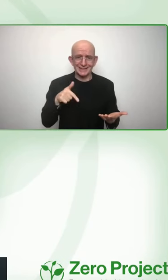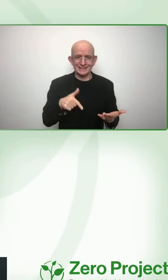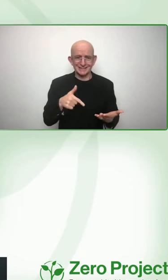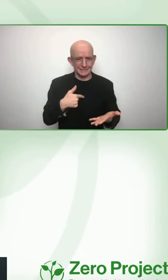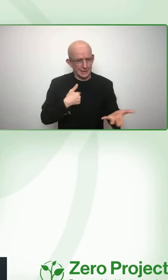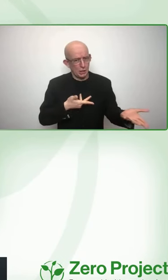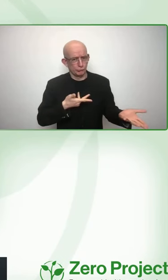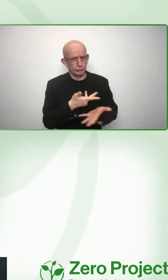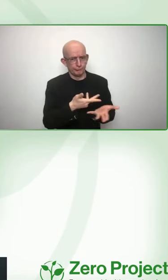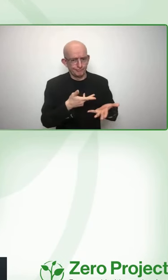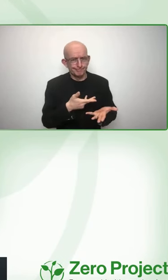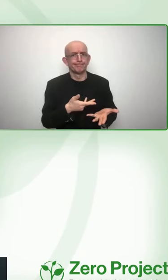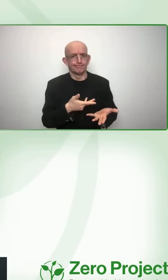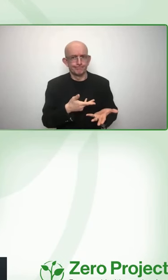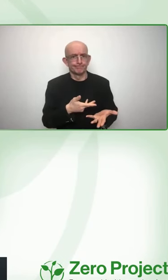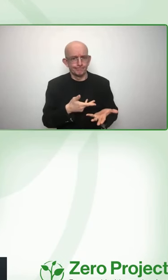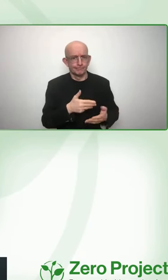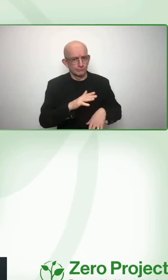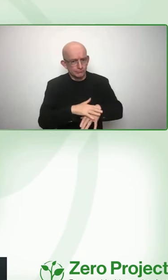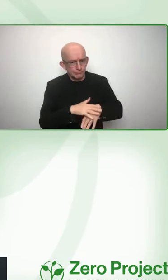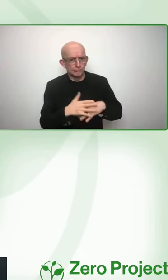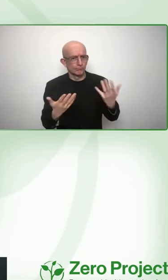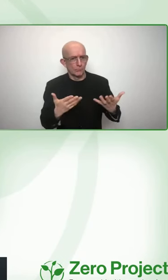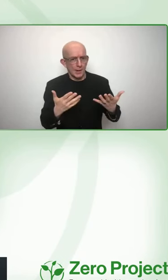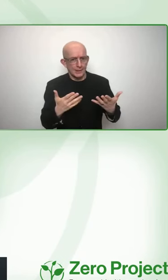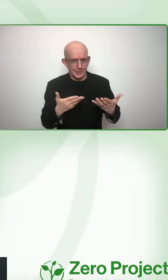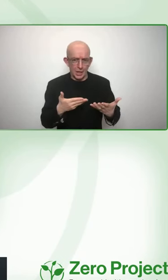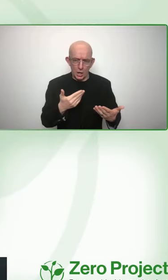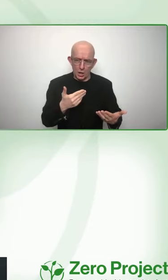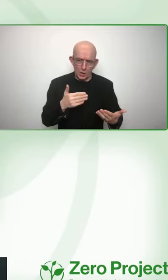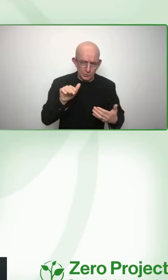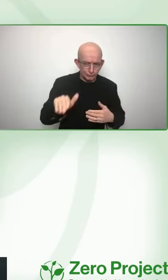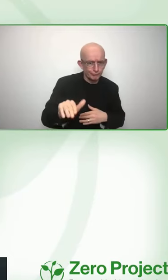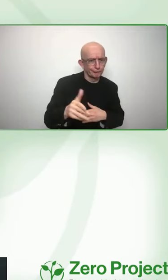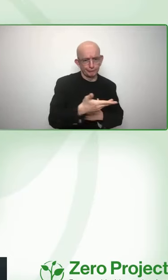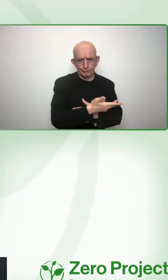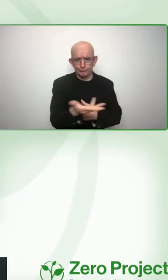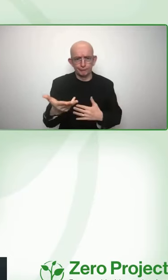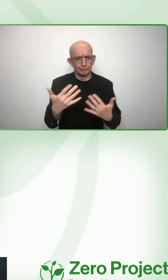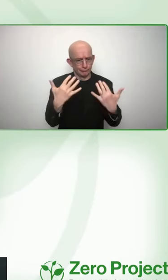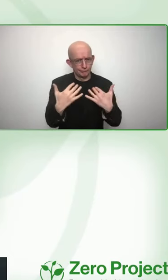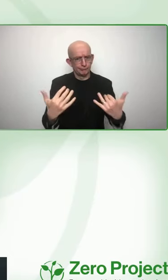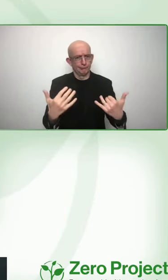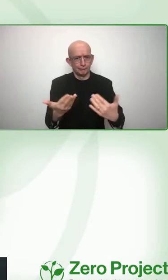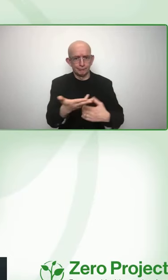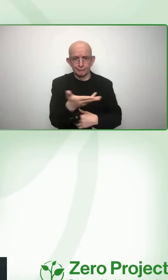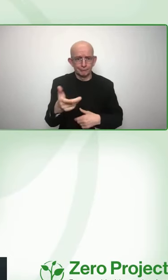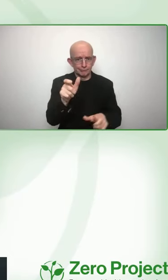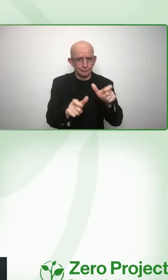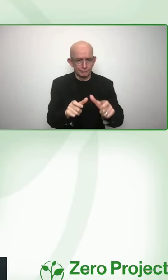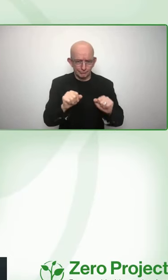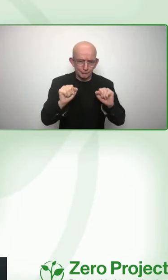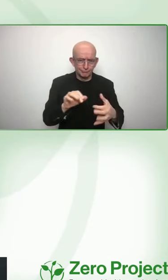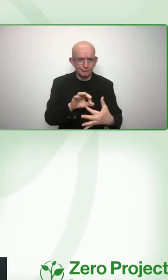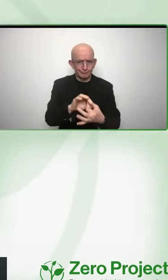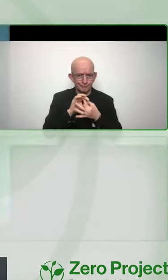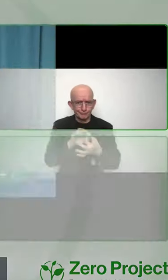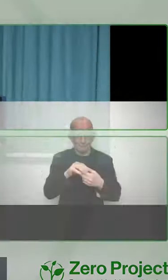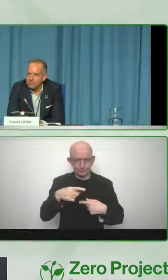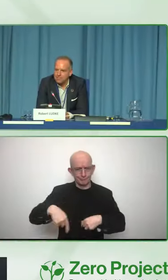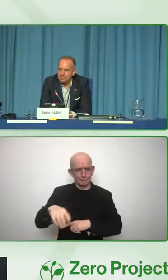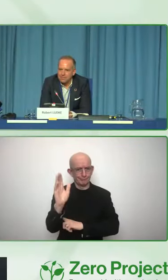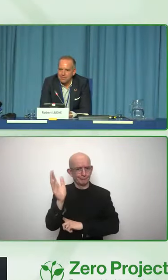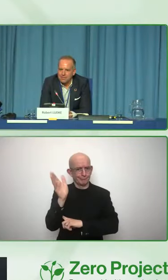questions may be there. I'm armed with the the gotcha questions. So Sumida- can you hear me?